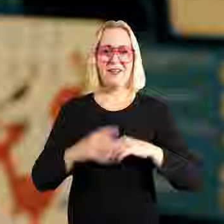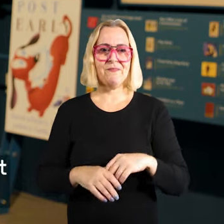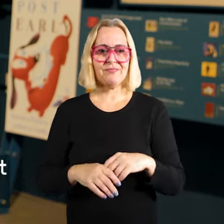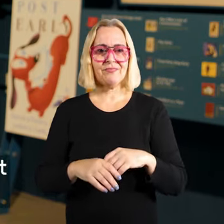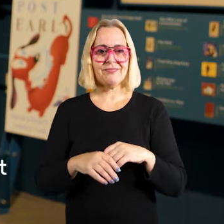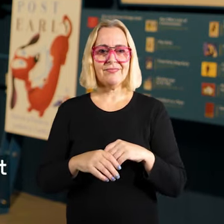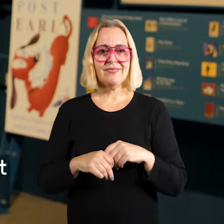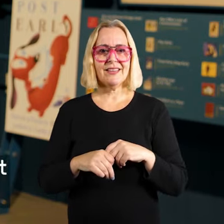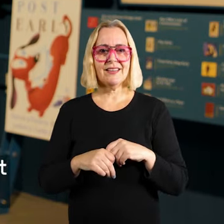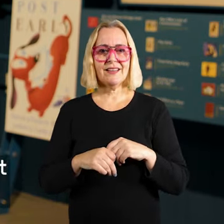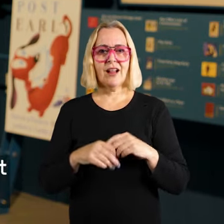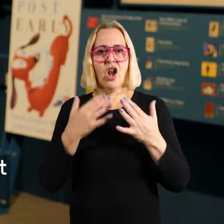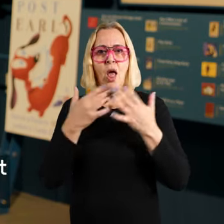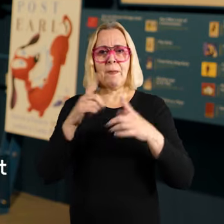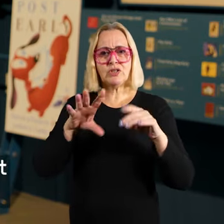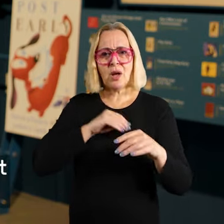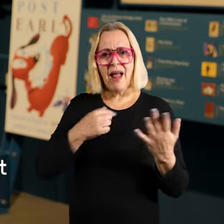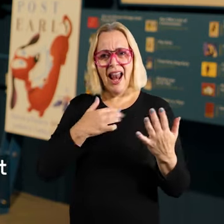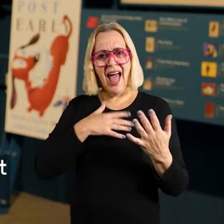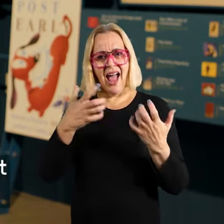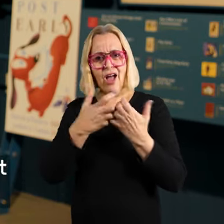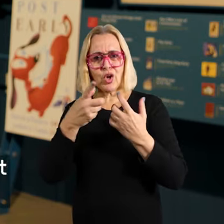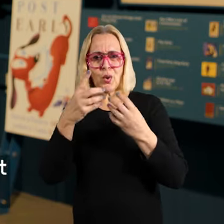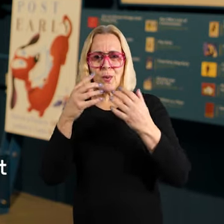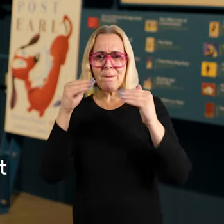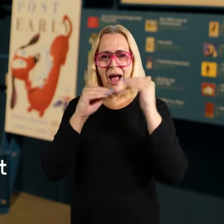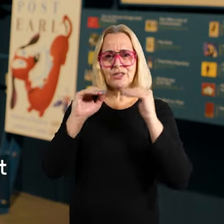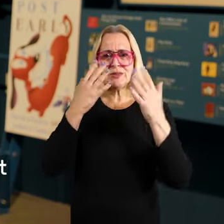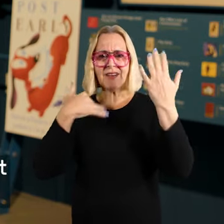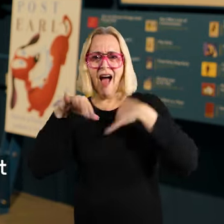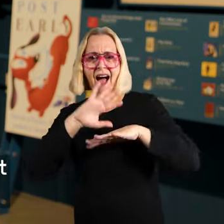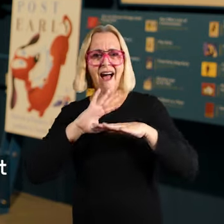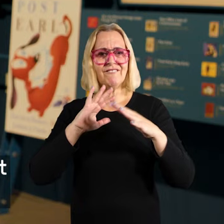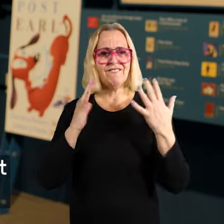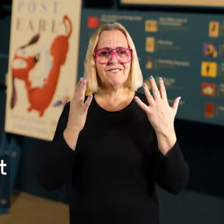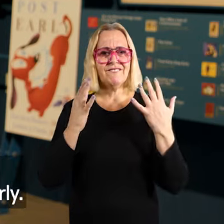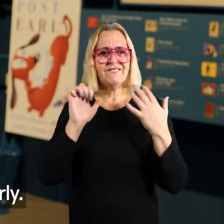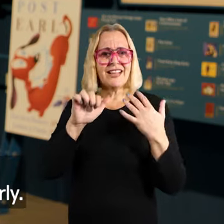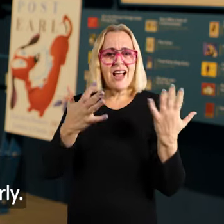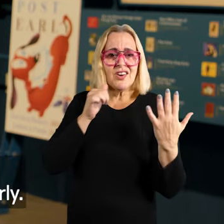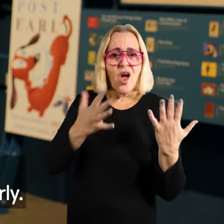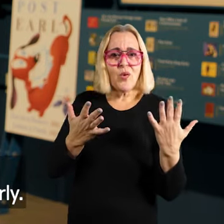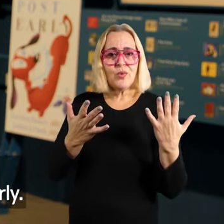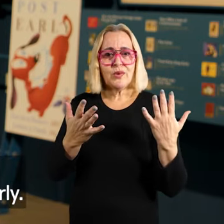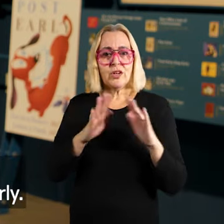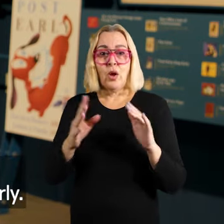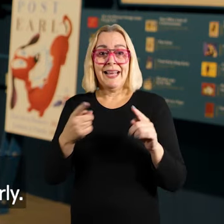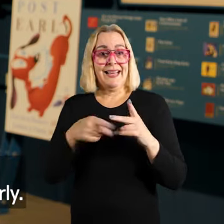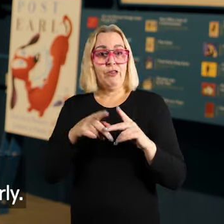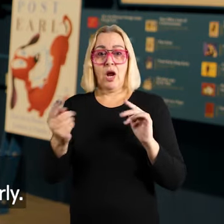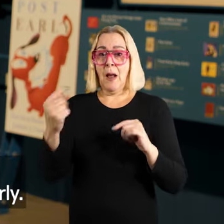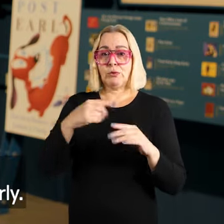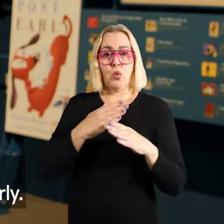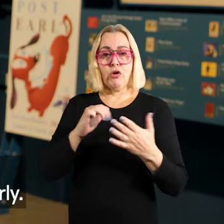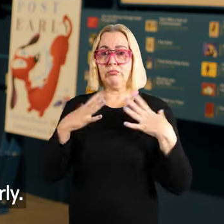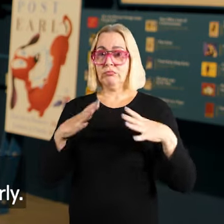there. And actually, a lot of people have told me, I like the way you match your... I said, if you're